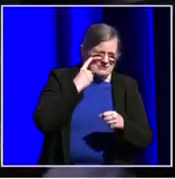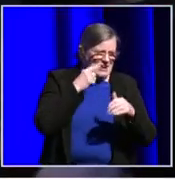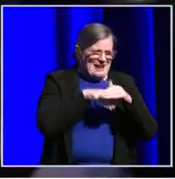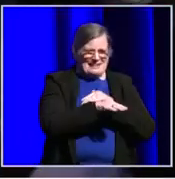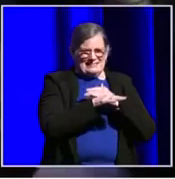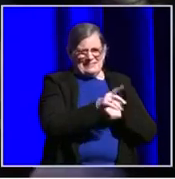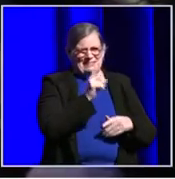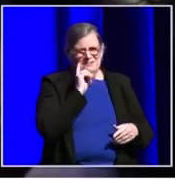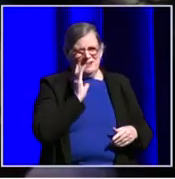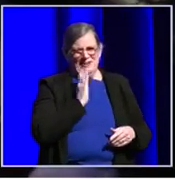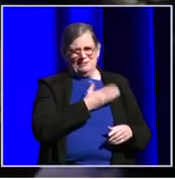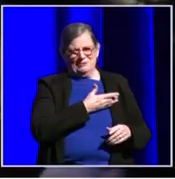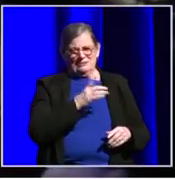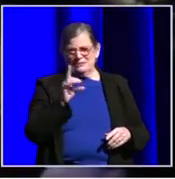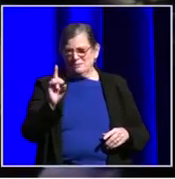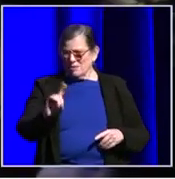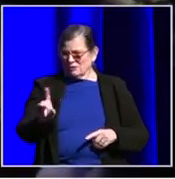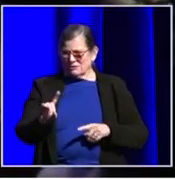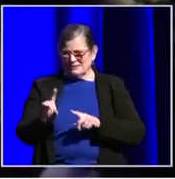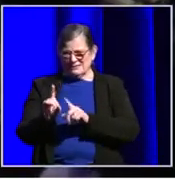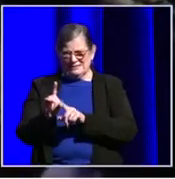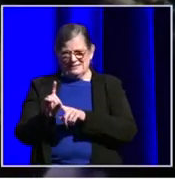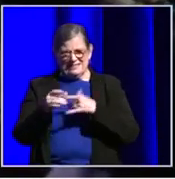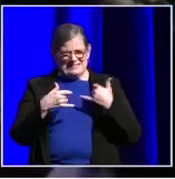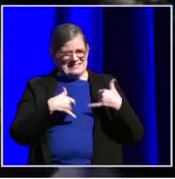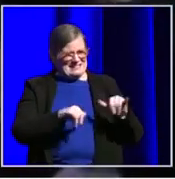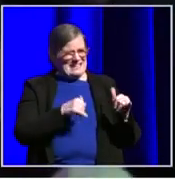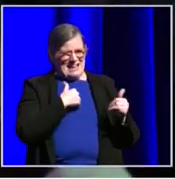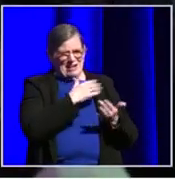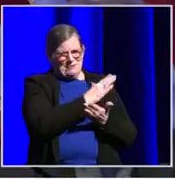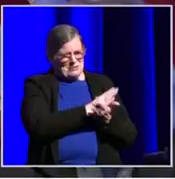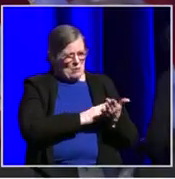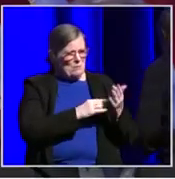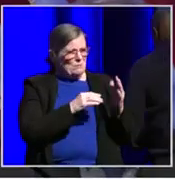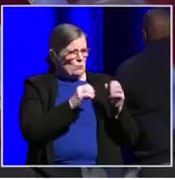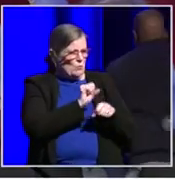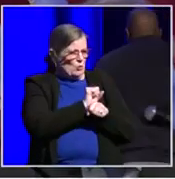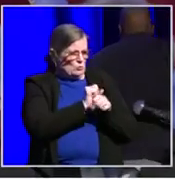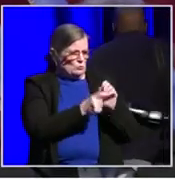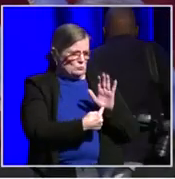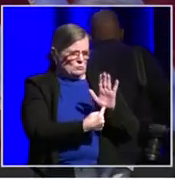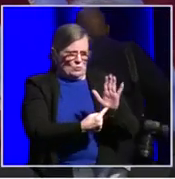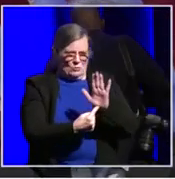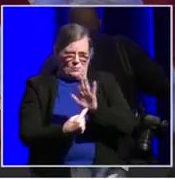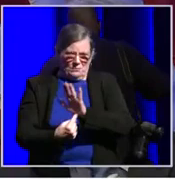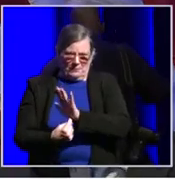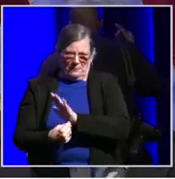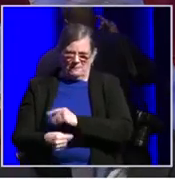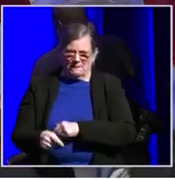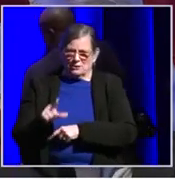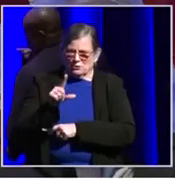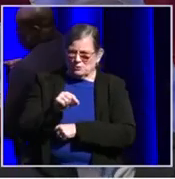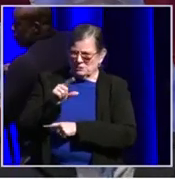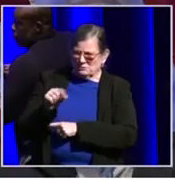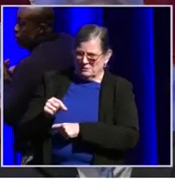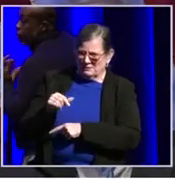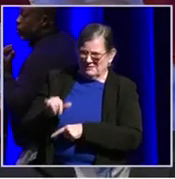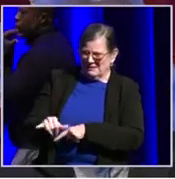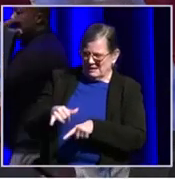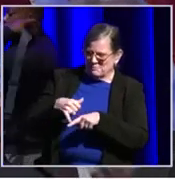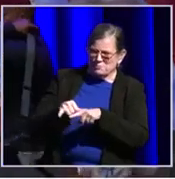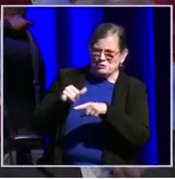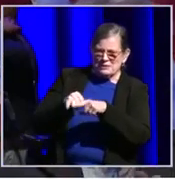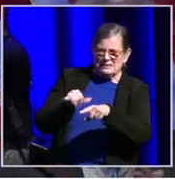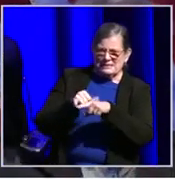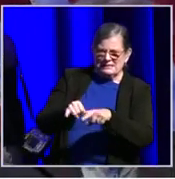democracy, and we have wins to show for it. In 2020, we went toe-to-toe with a bully in the White House.